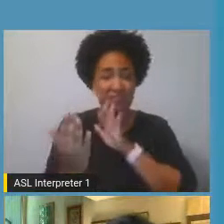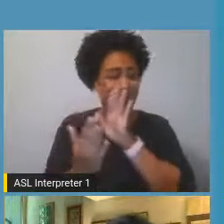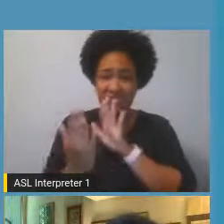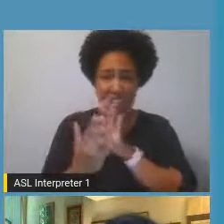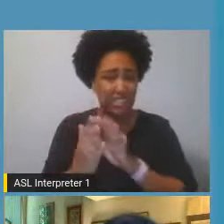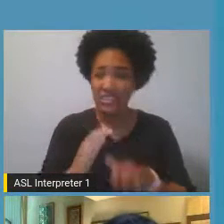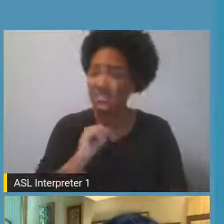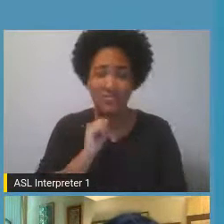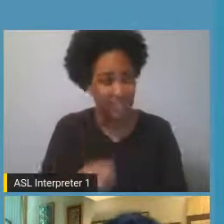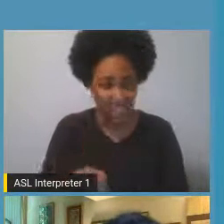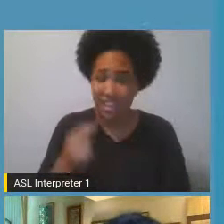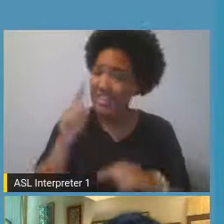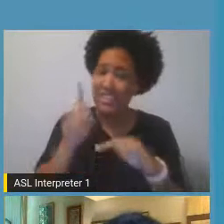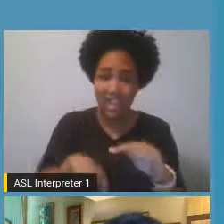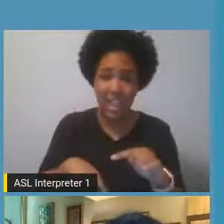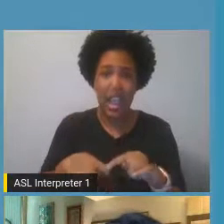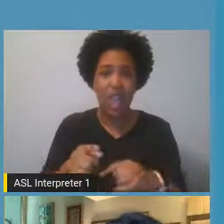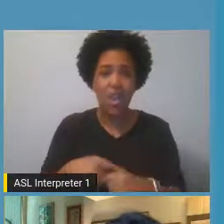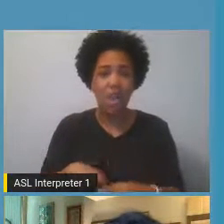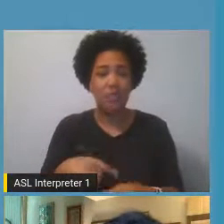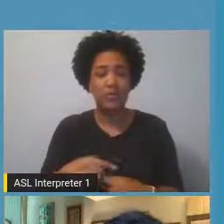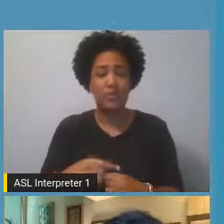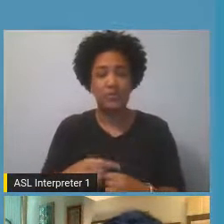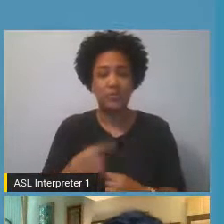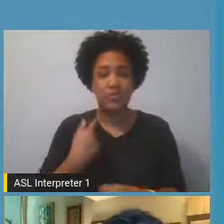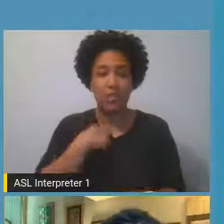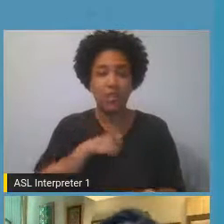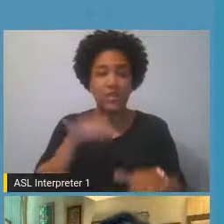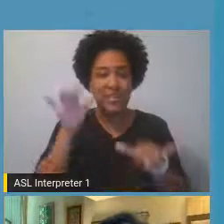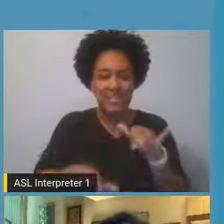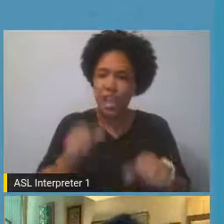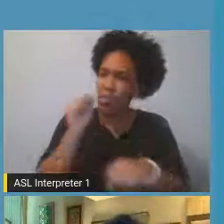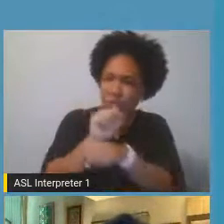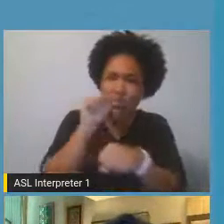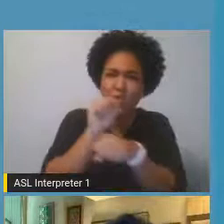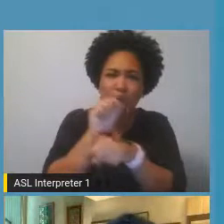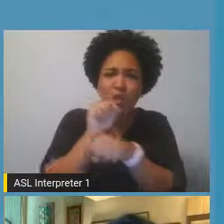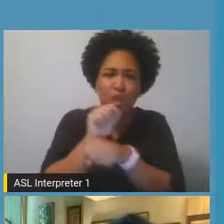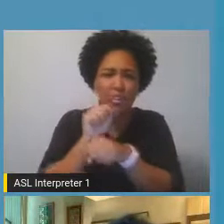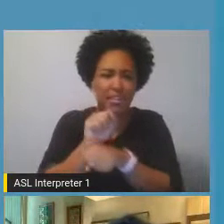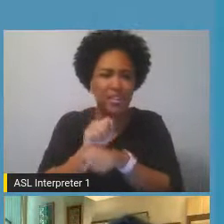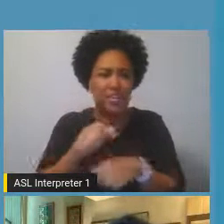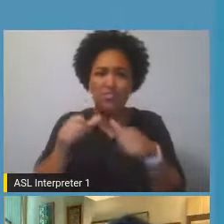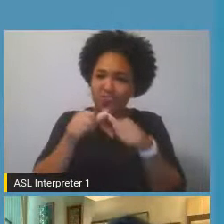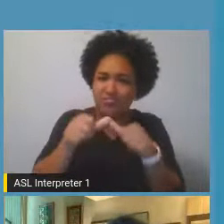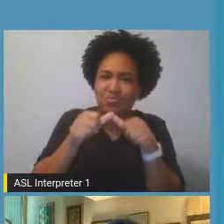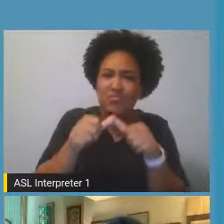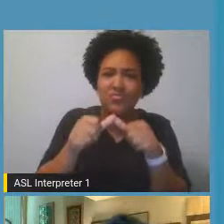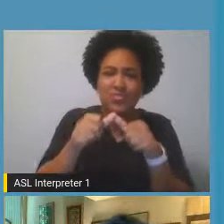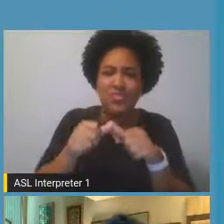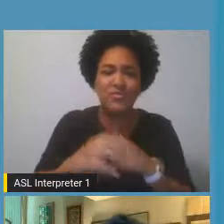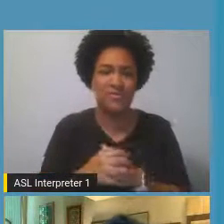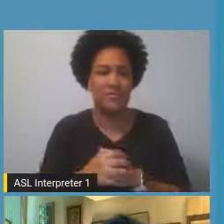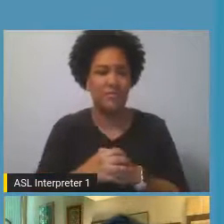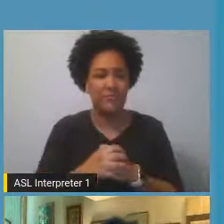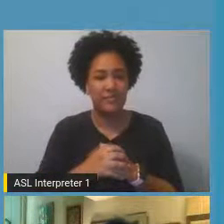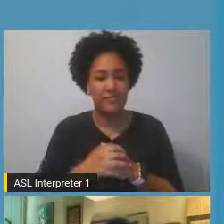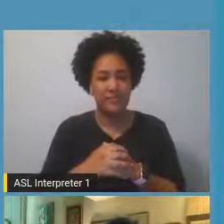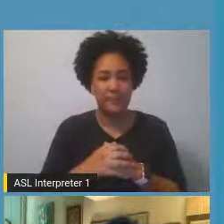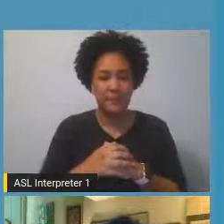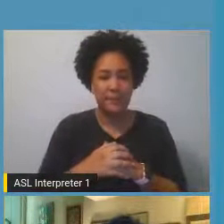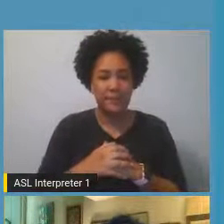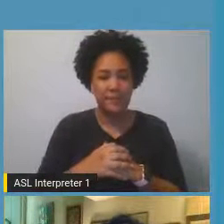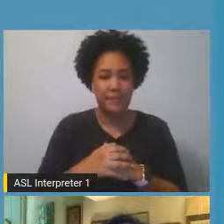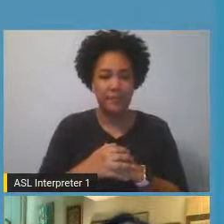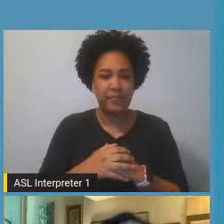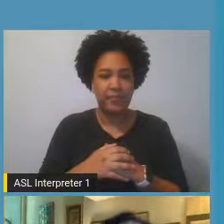to the work. We were taking advantage, not necessarily of any downtime, but just a way